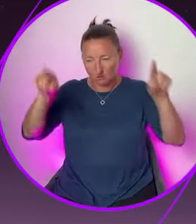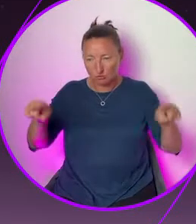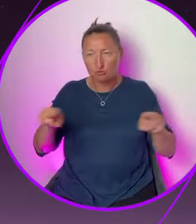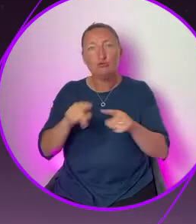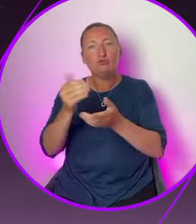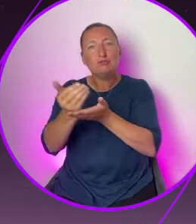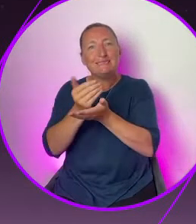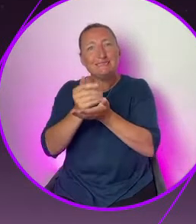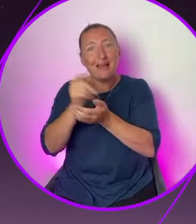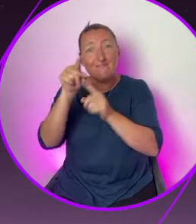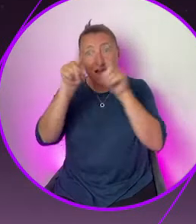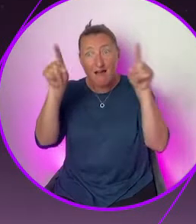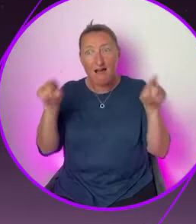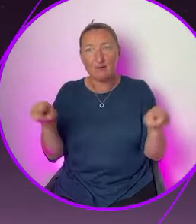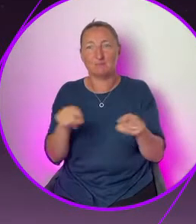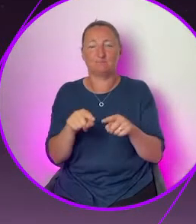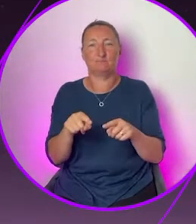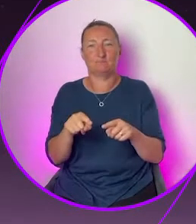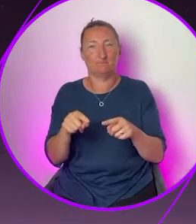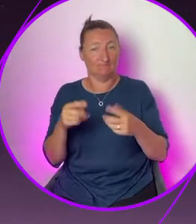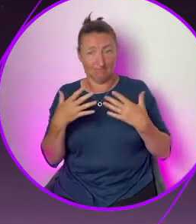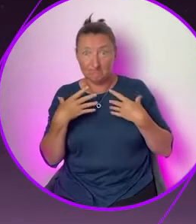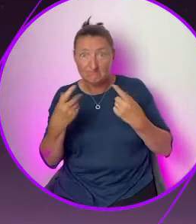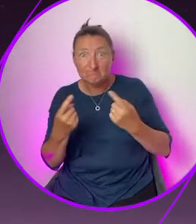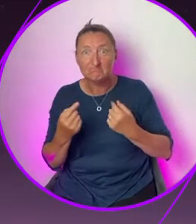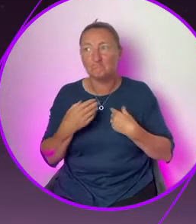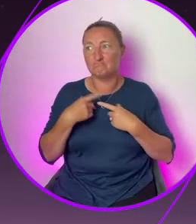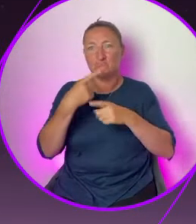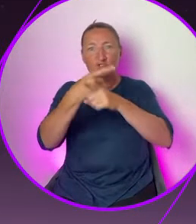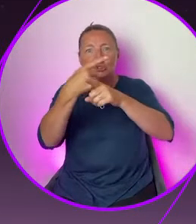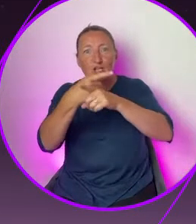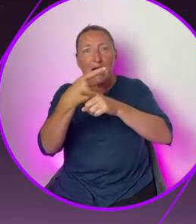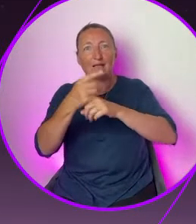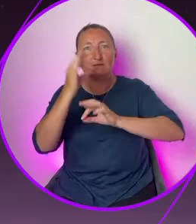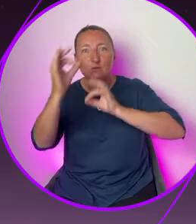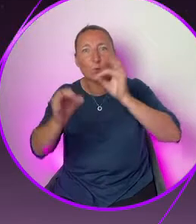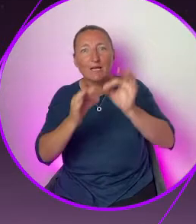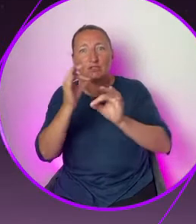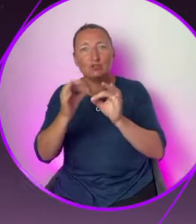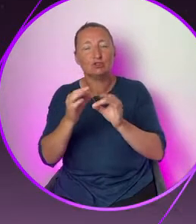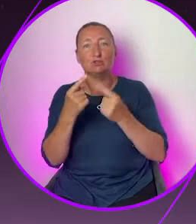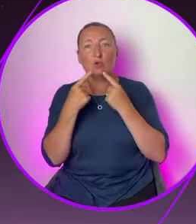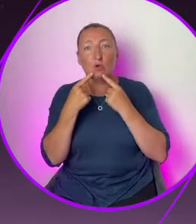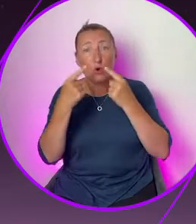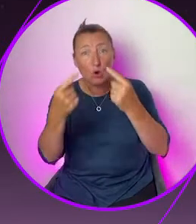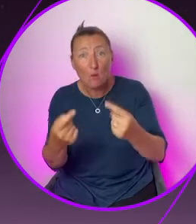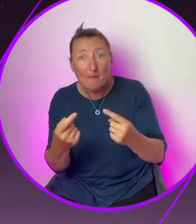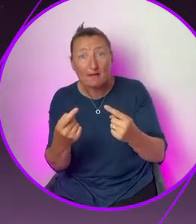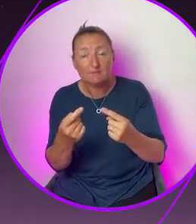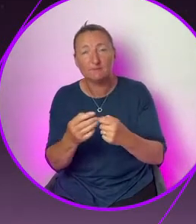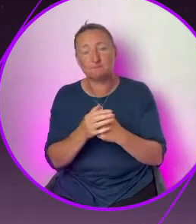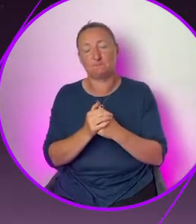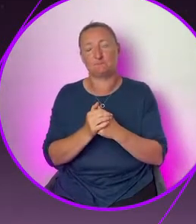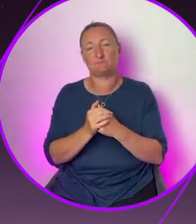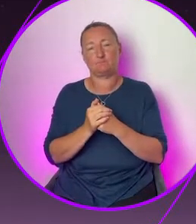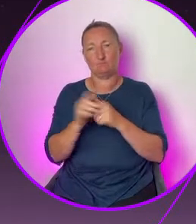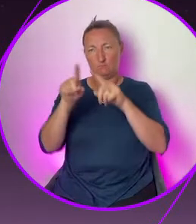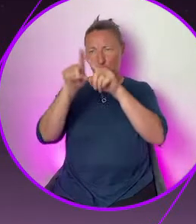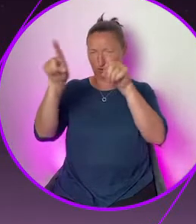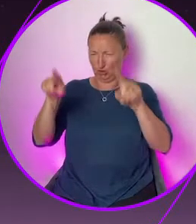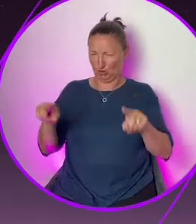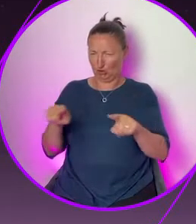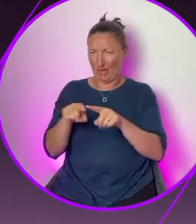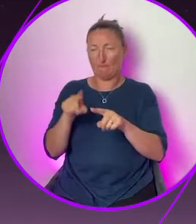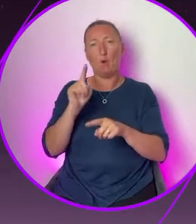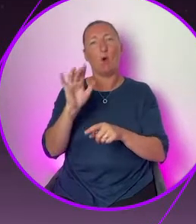any point to use the chat, put your questions and your comments into the chat. If you can't see it, you may need to